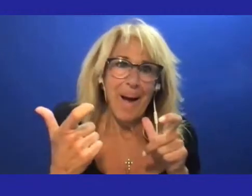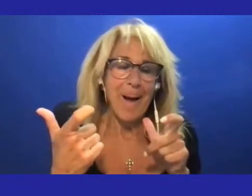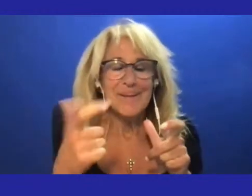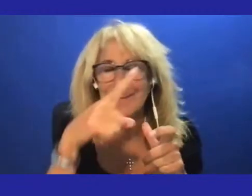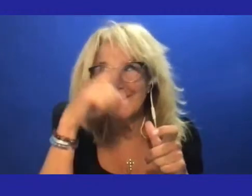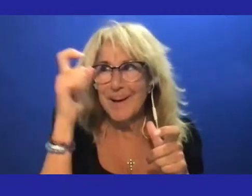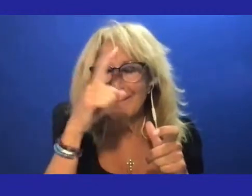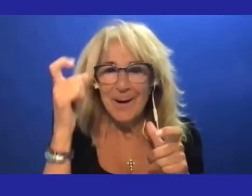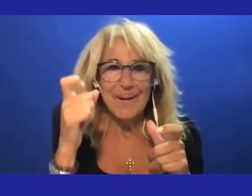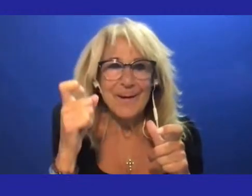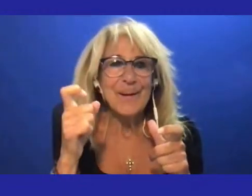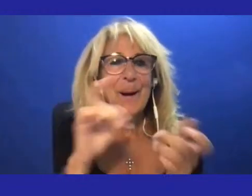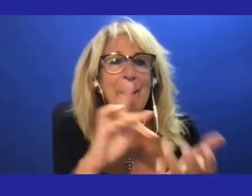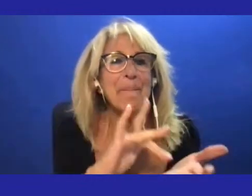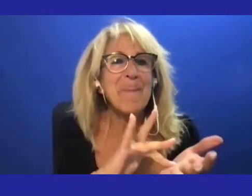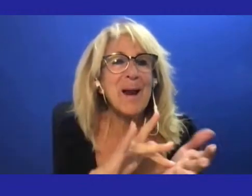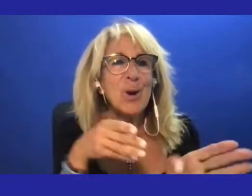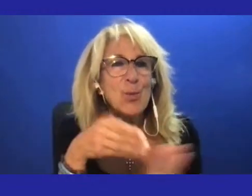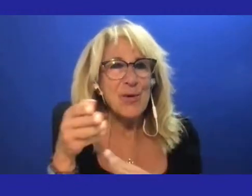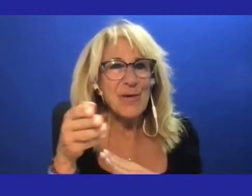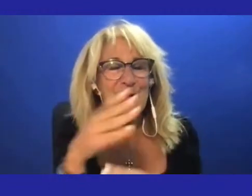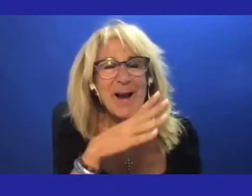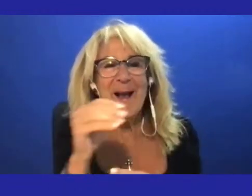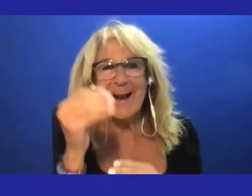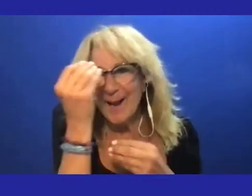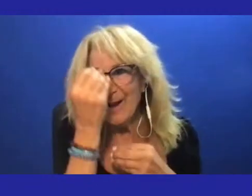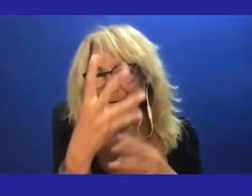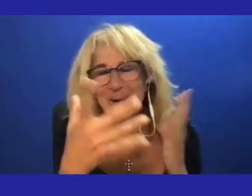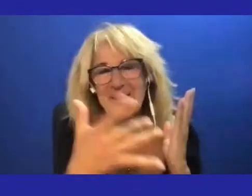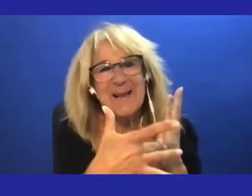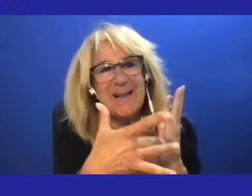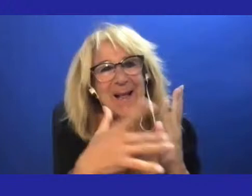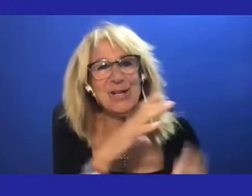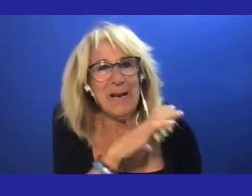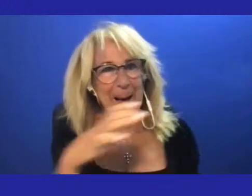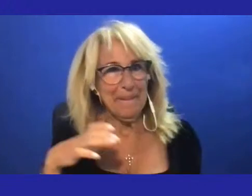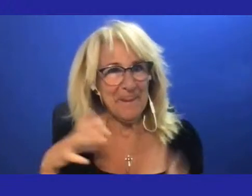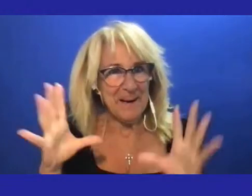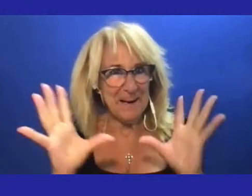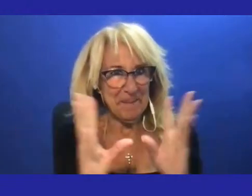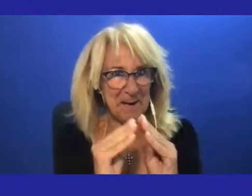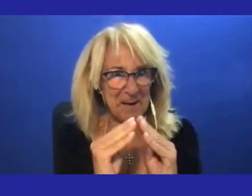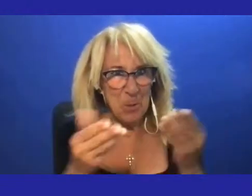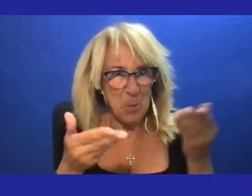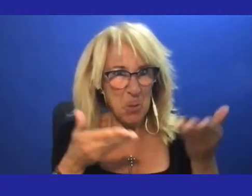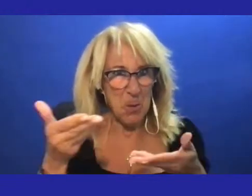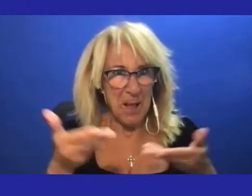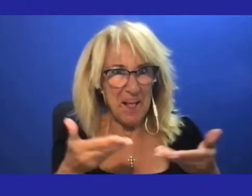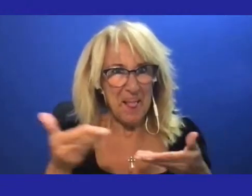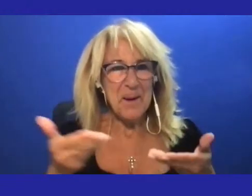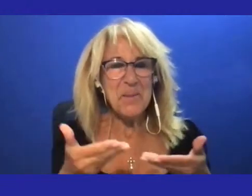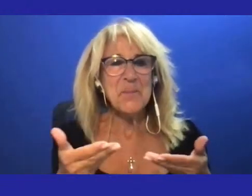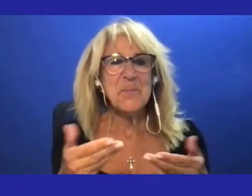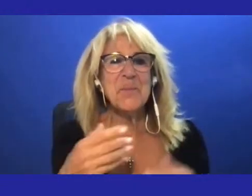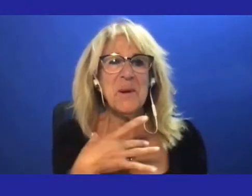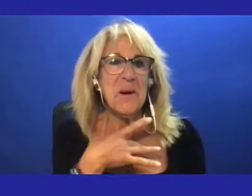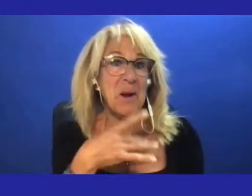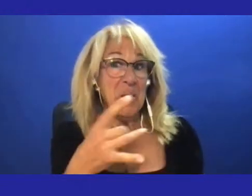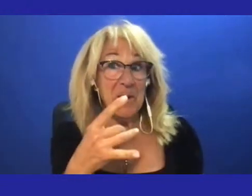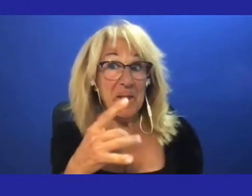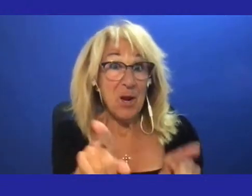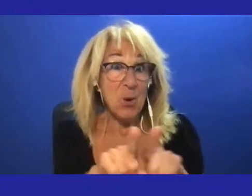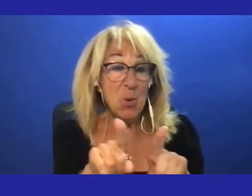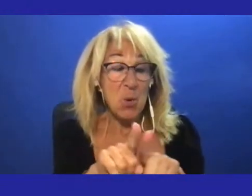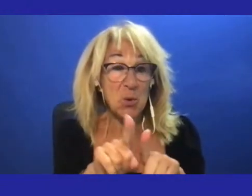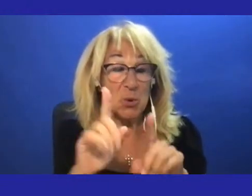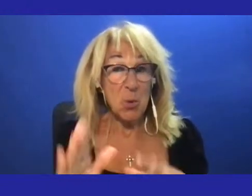Medical Professional and Information Technology Committee. If I can, I'd like to get a proposal for adoption of our minutes.